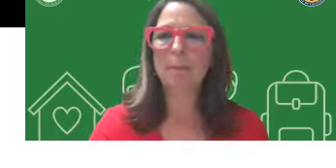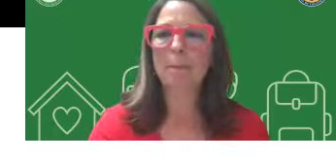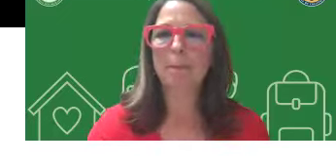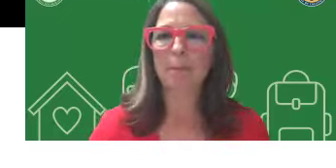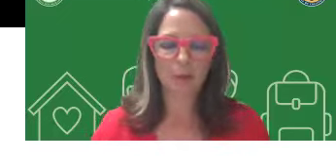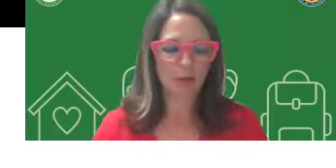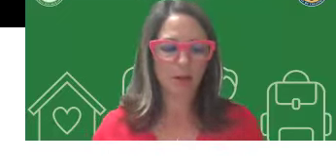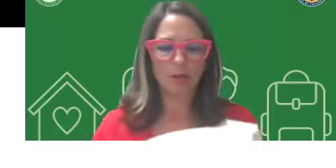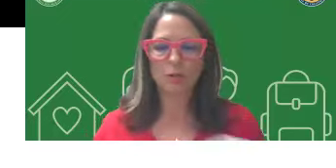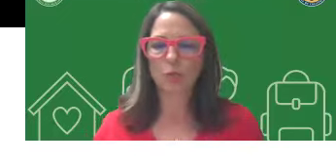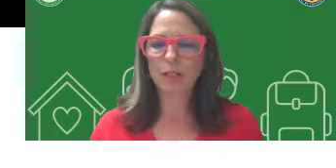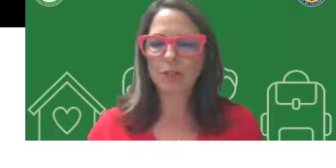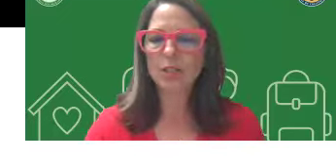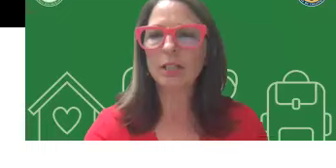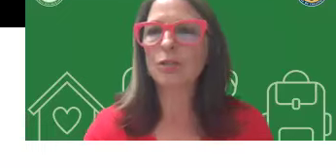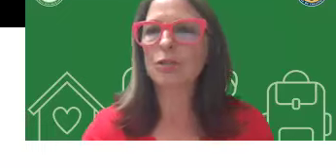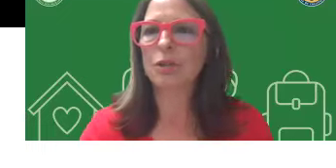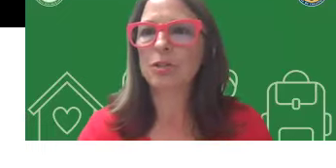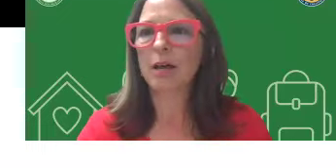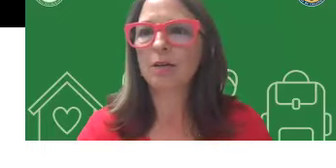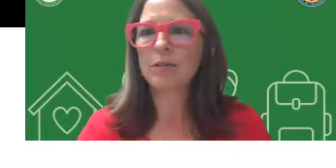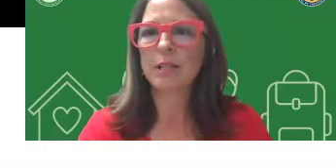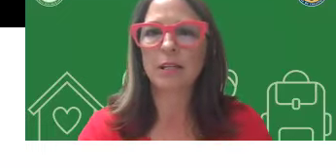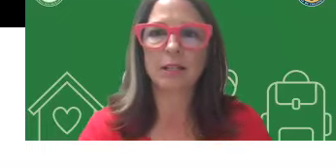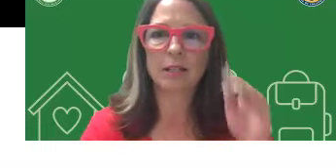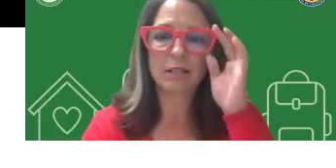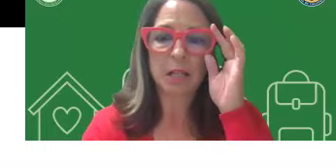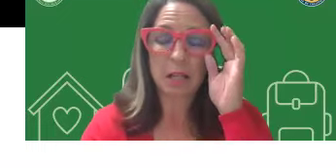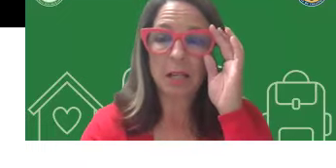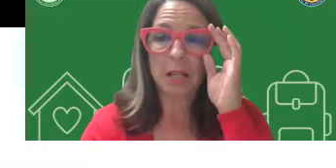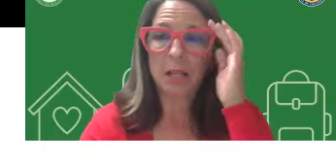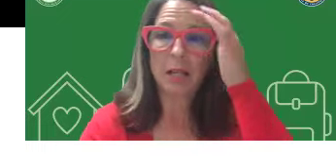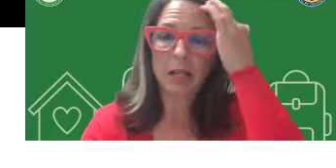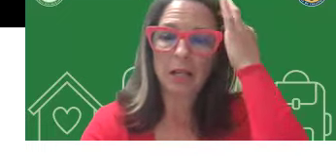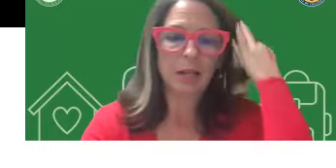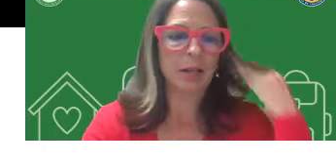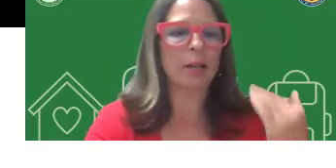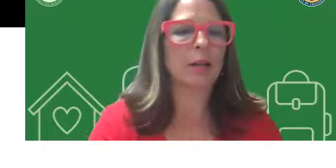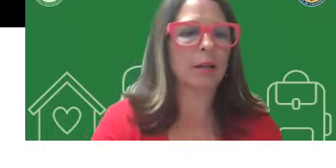today. So we're each going to introduce ourselves, and